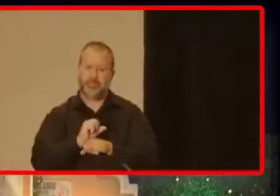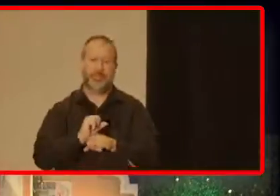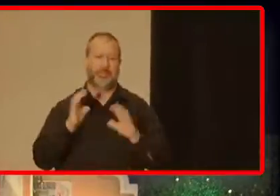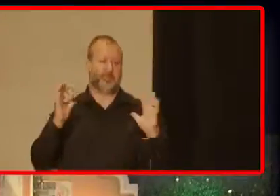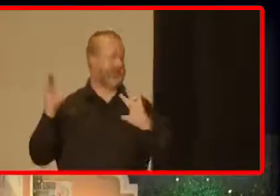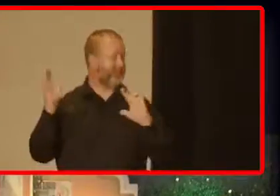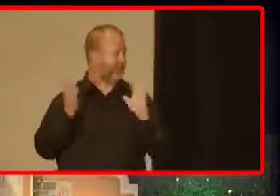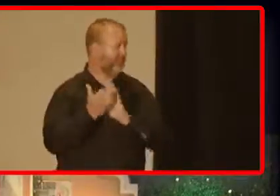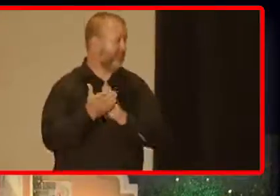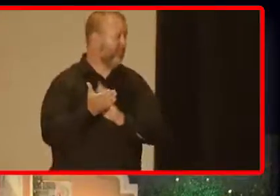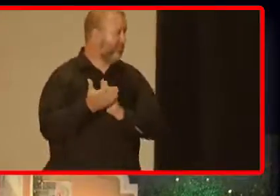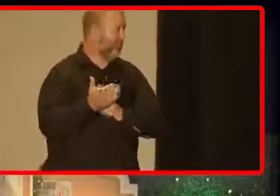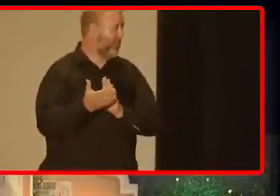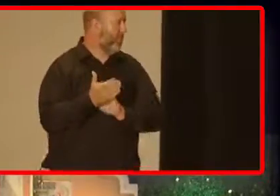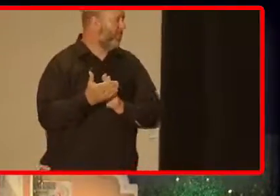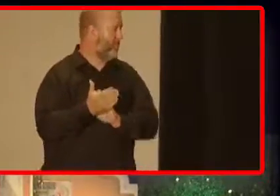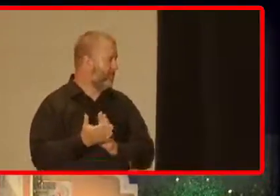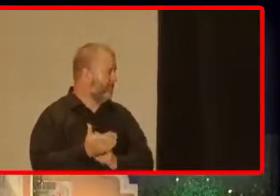go. Speaking of.